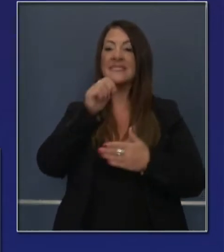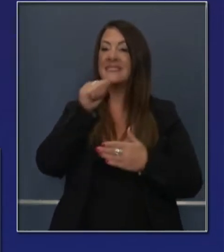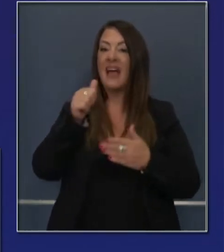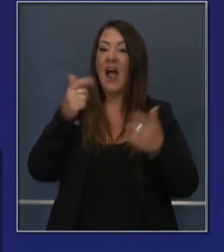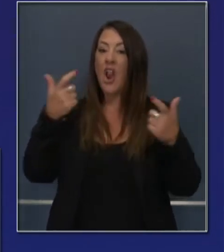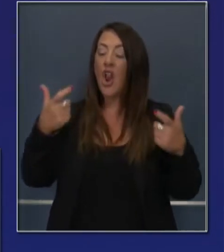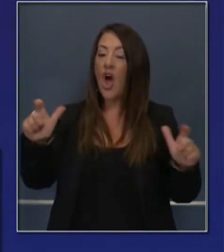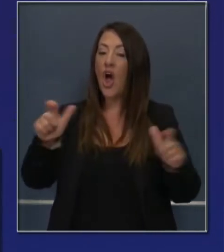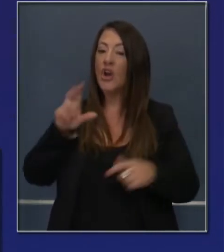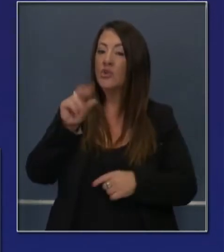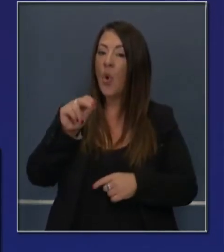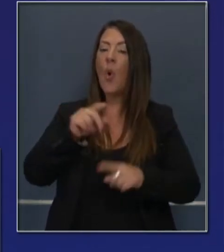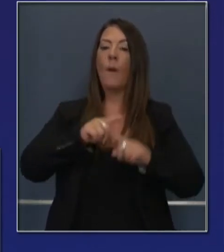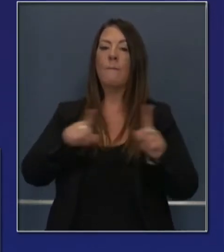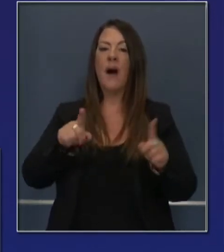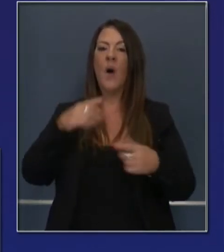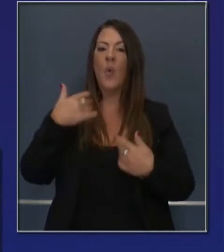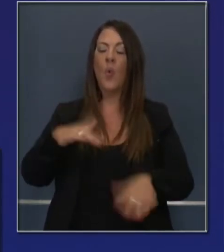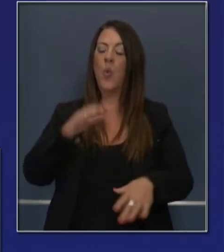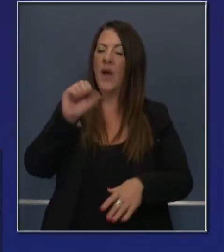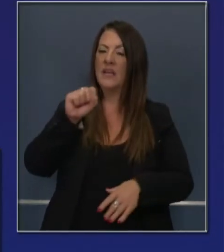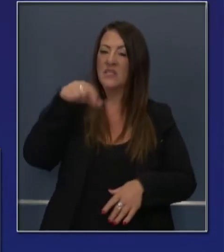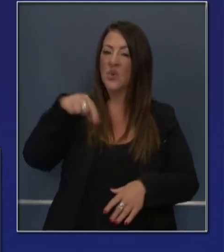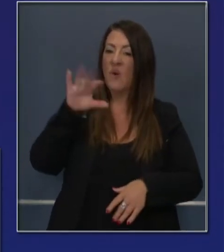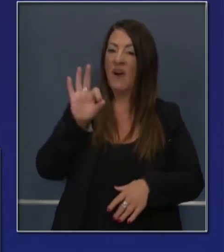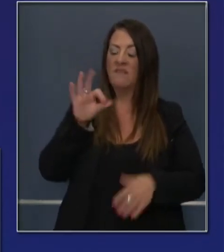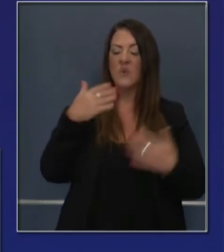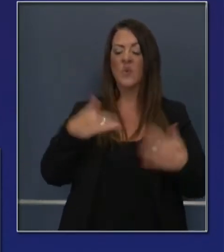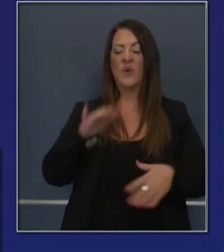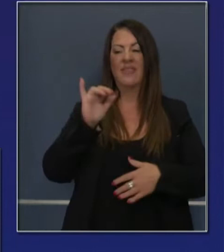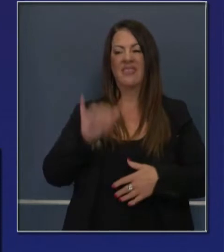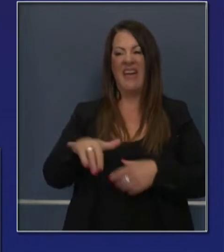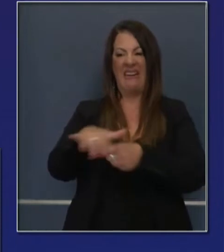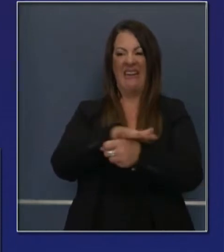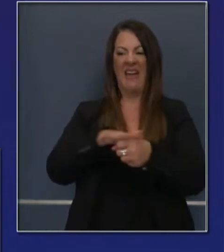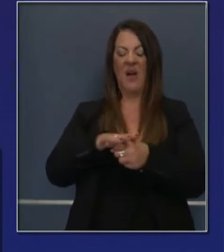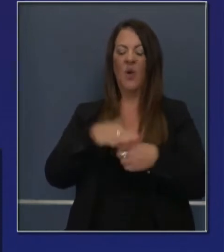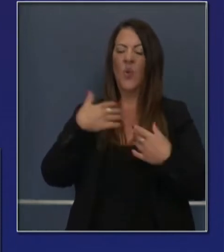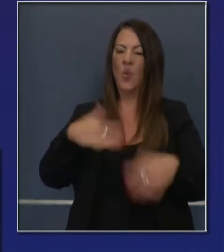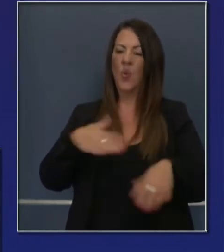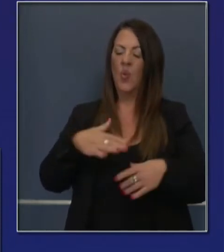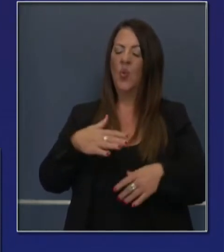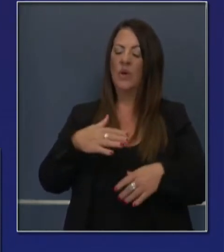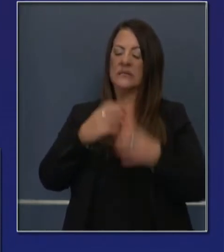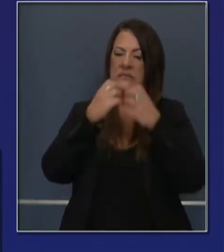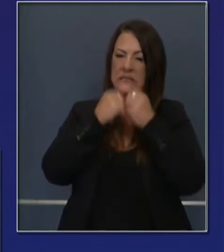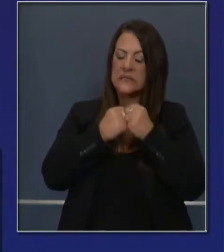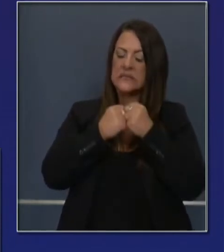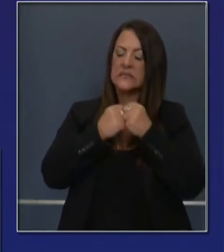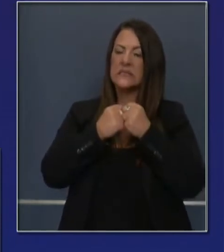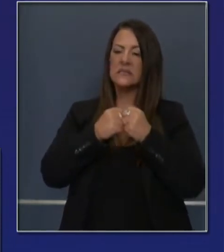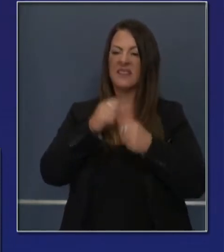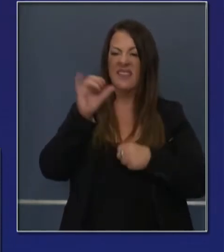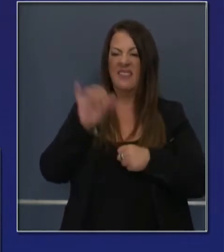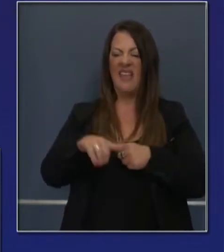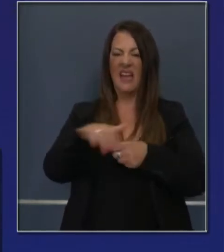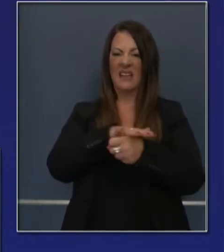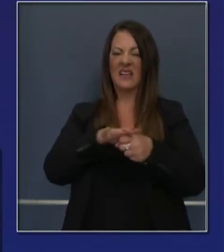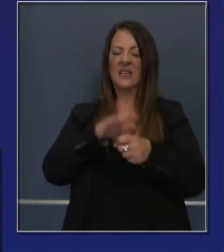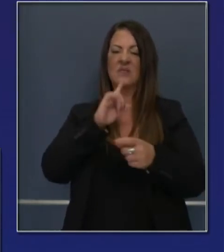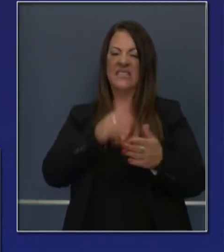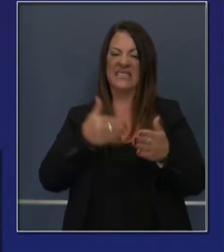or SCU, but is precious in terms of the impact on the resources. This is near some of the